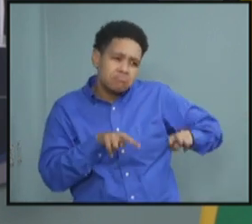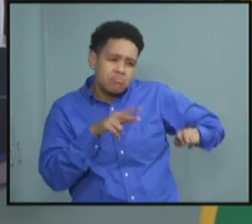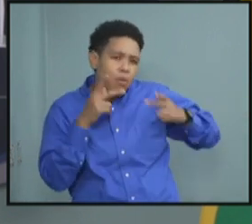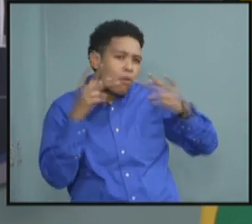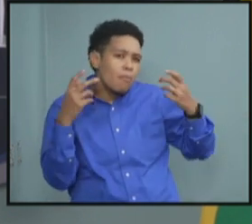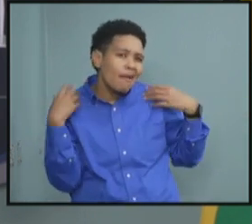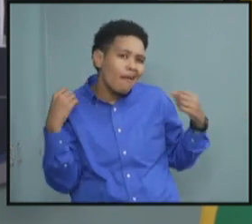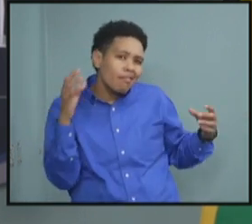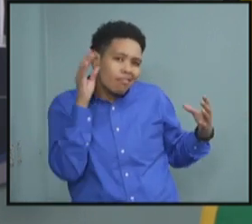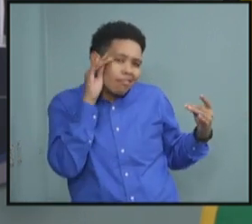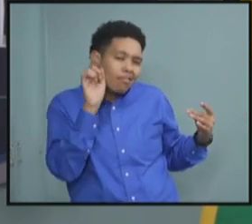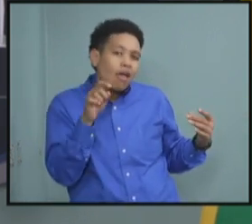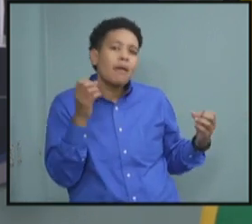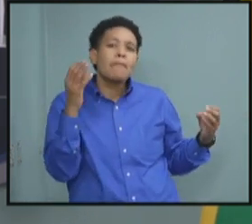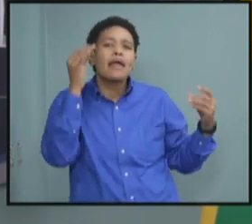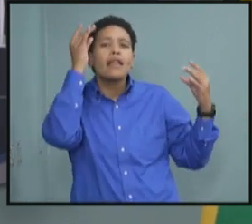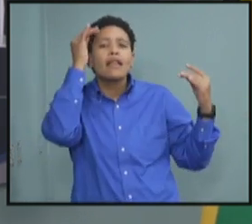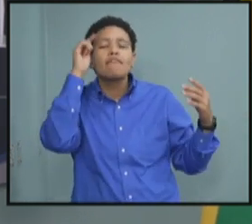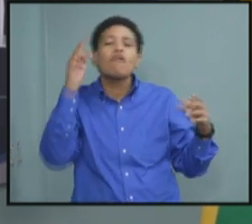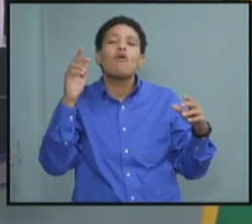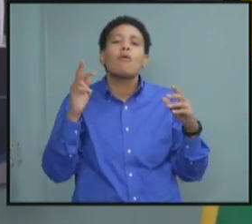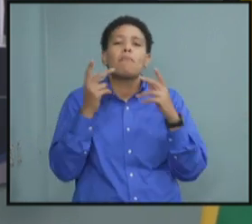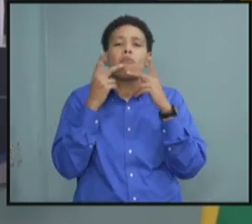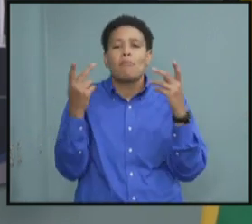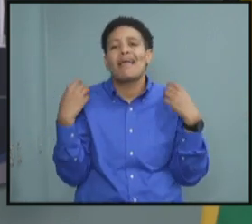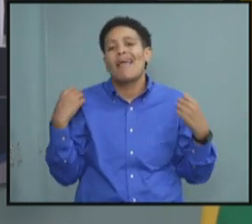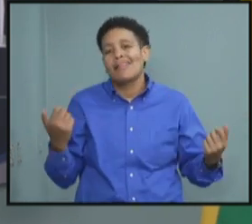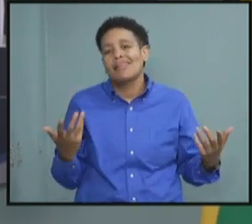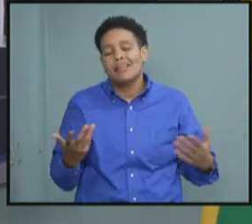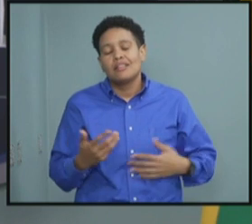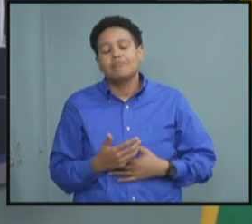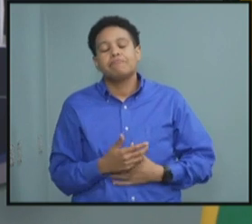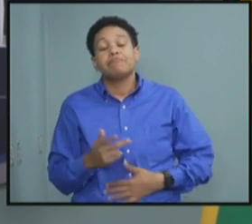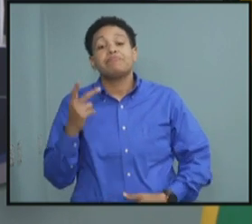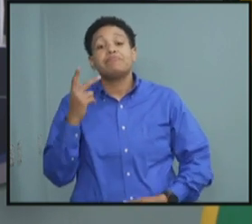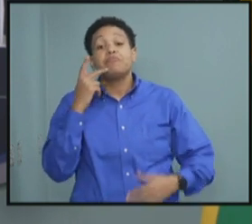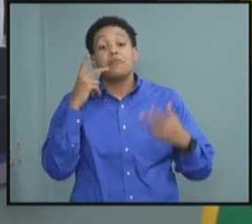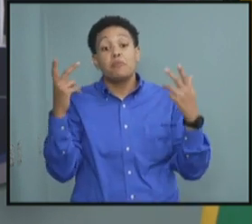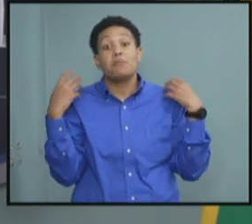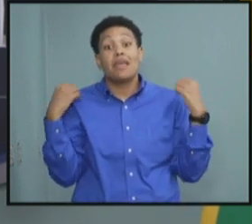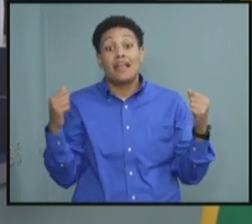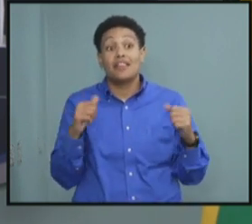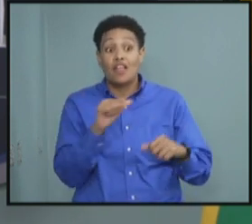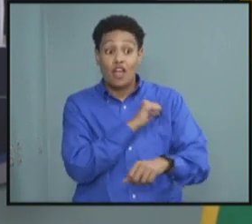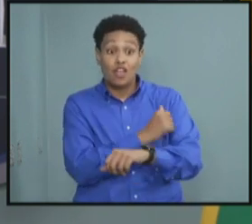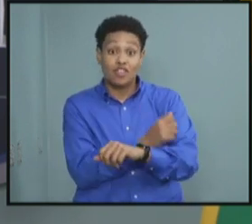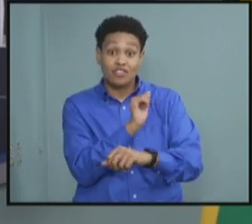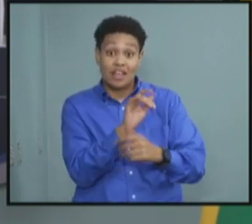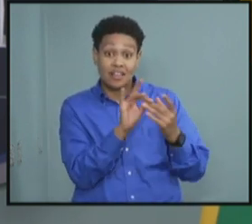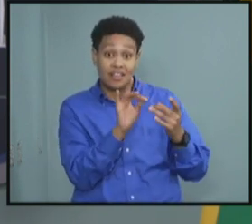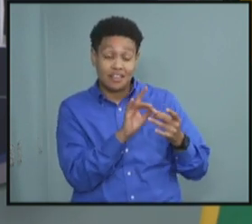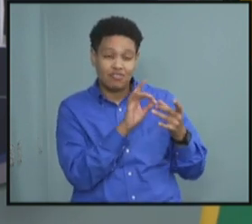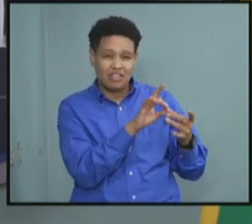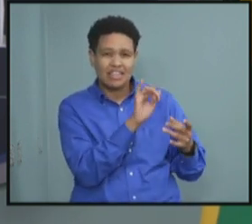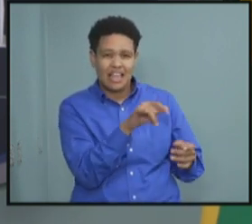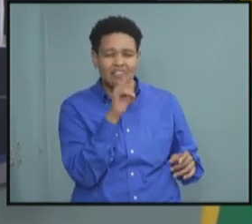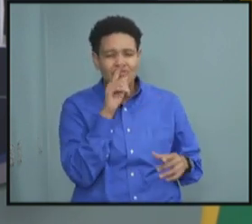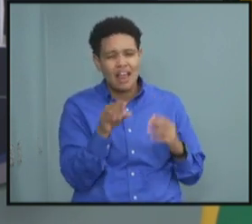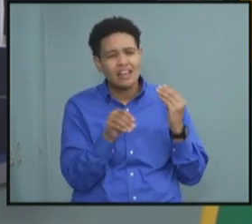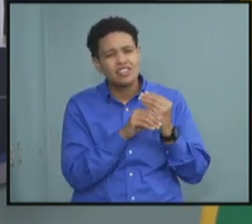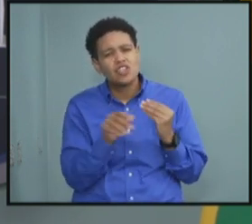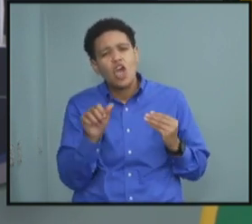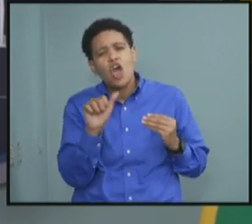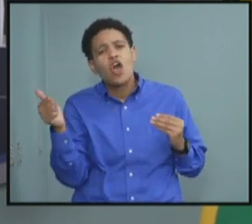many contemplations for public health, and the public health authorities can speak to that. There are also